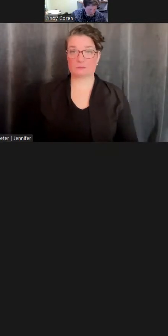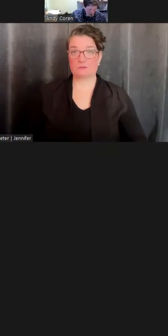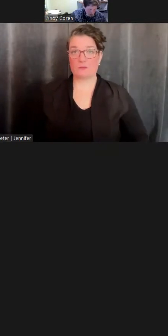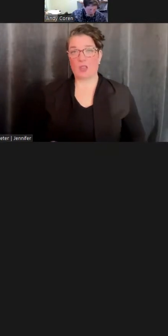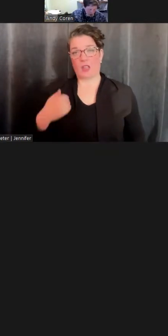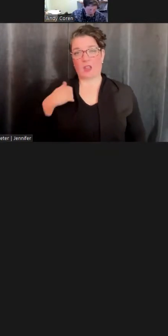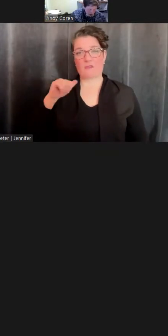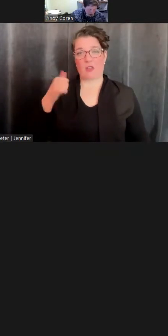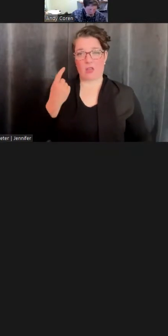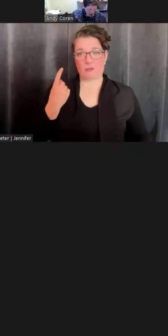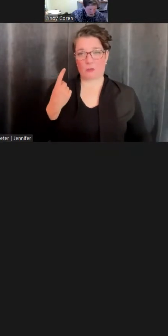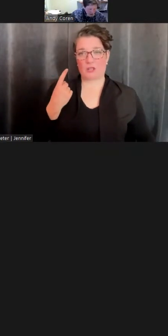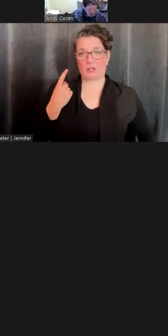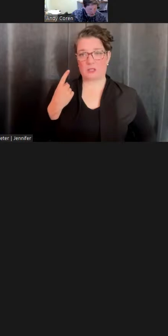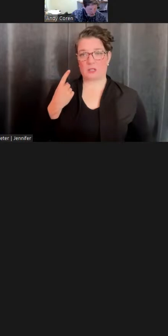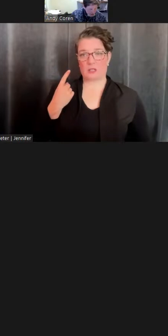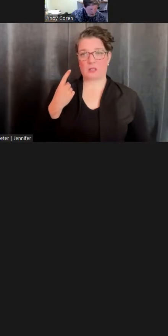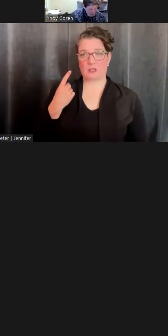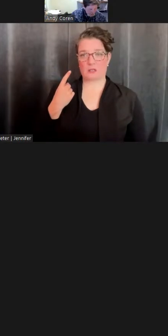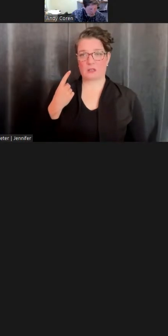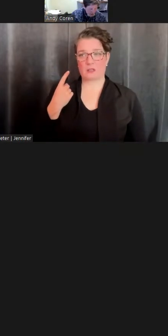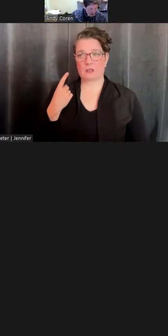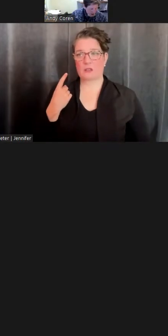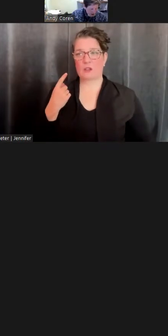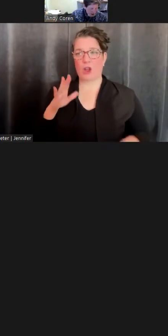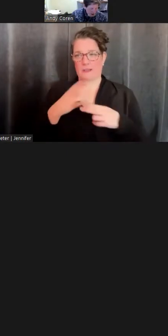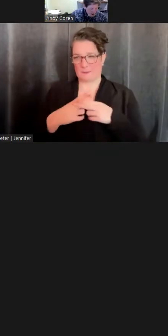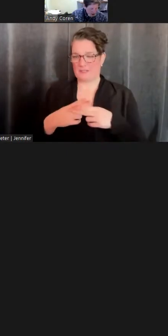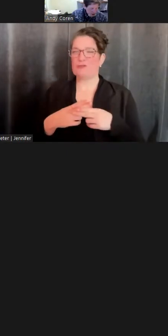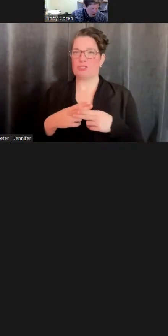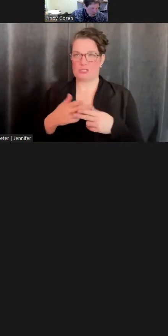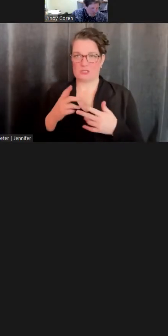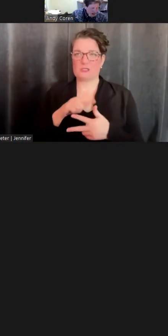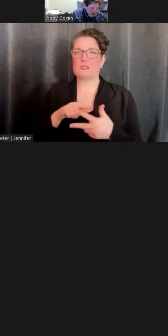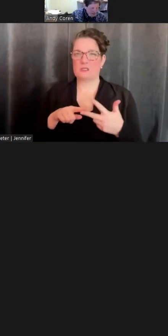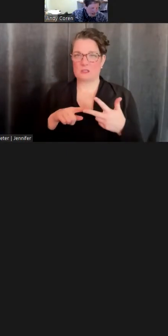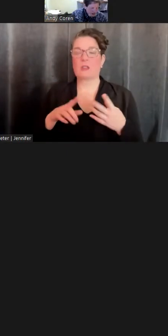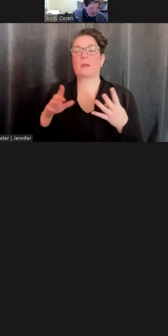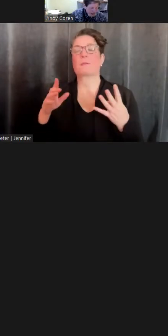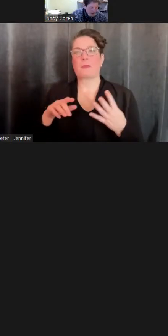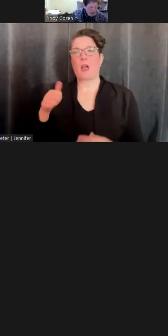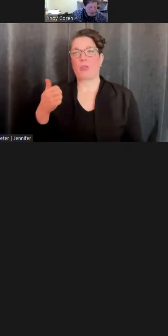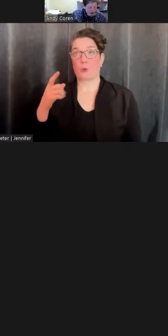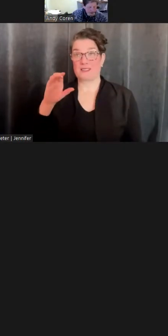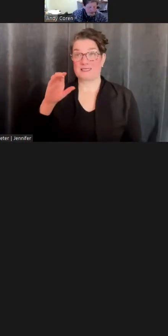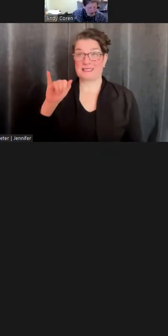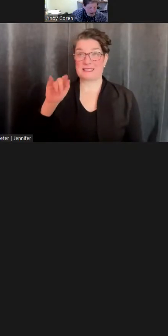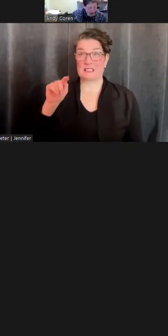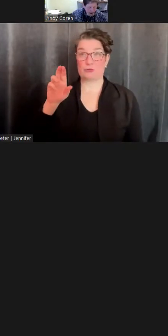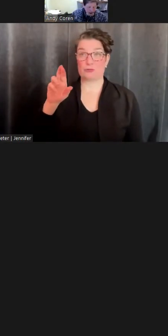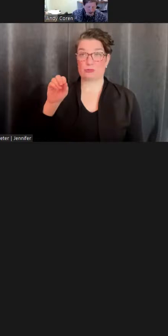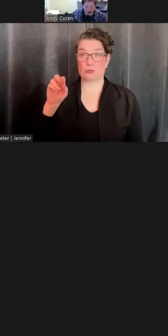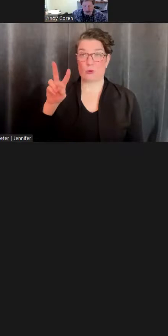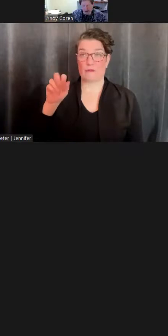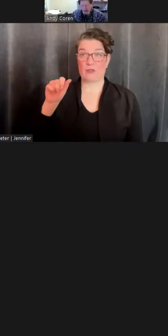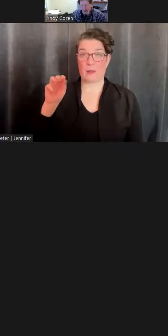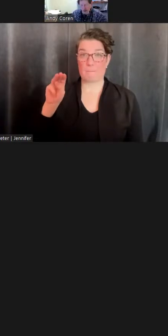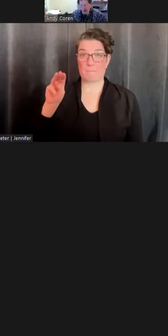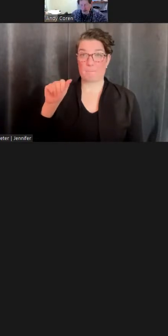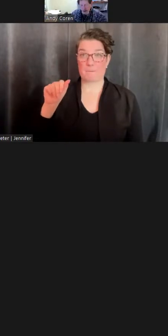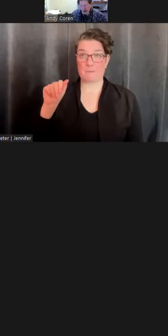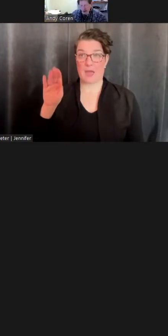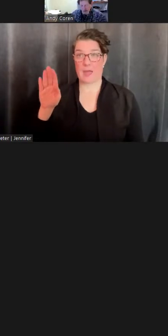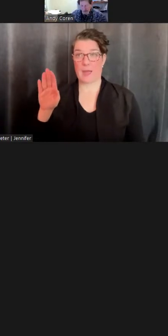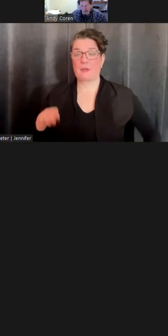one mentioned, remdesivir. Sotrovimab is now the